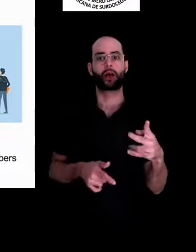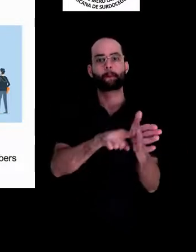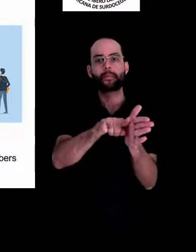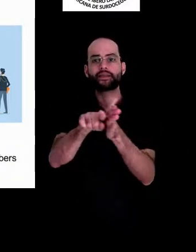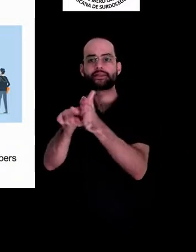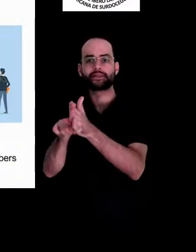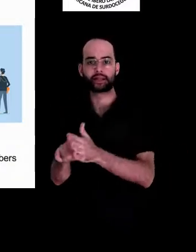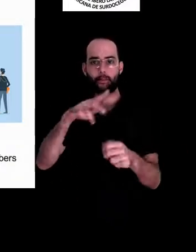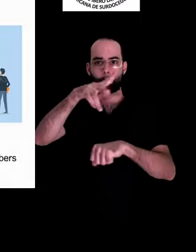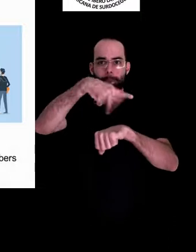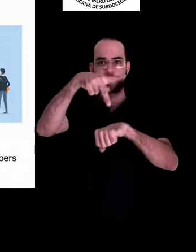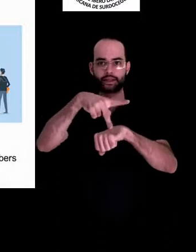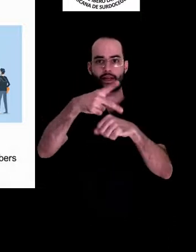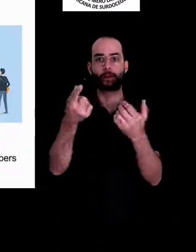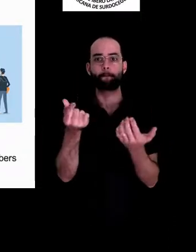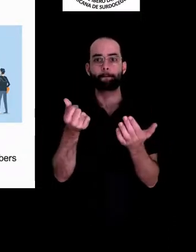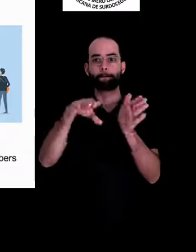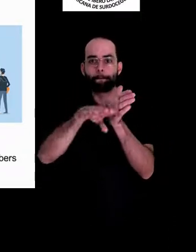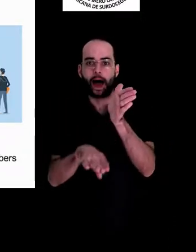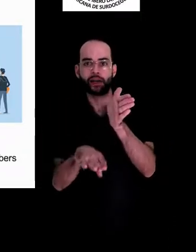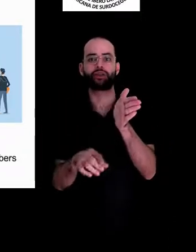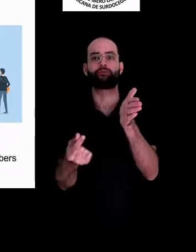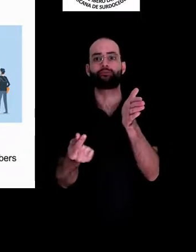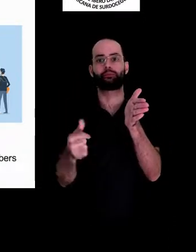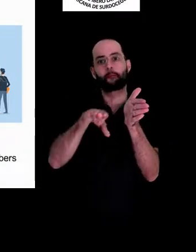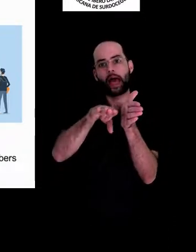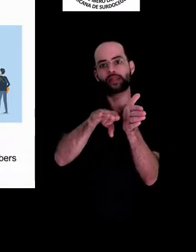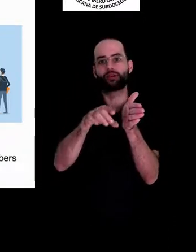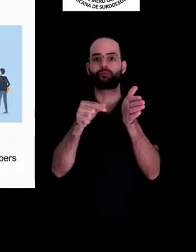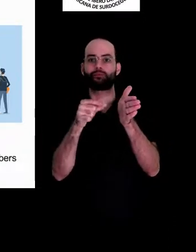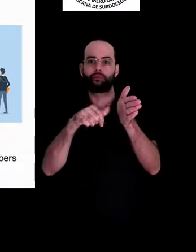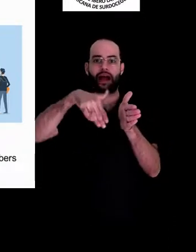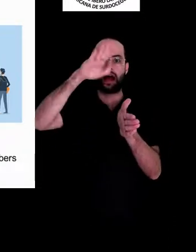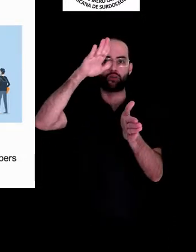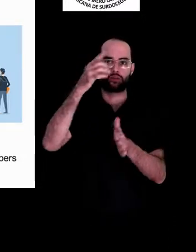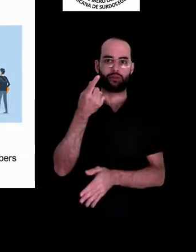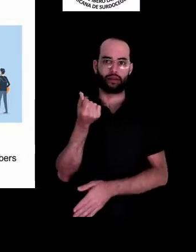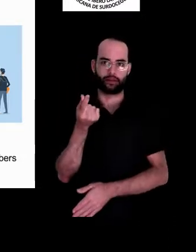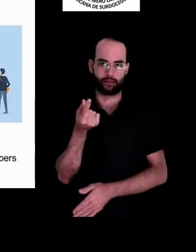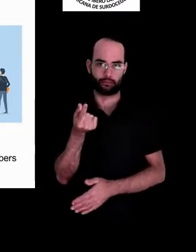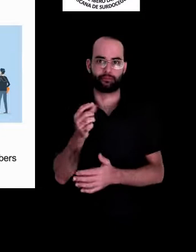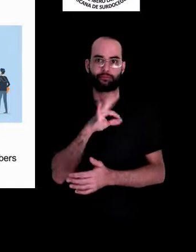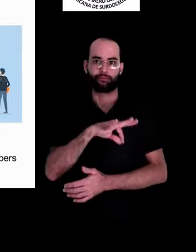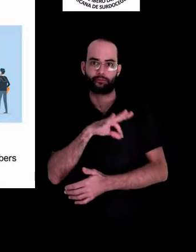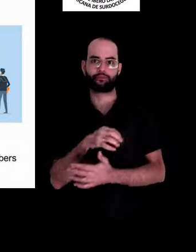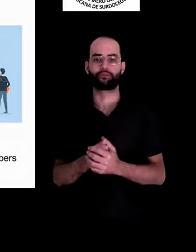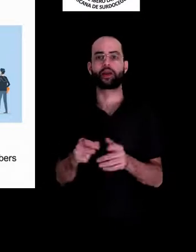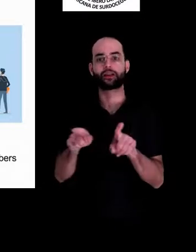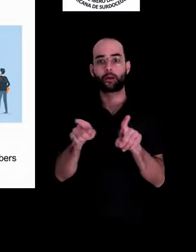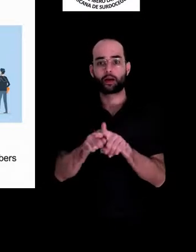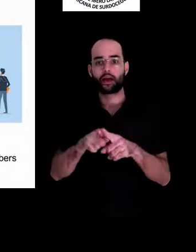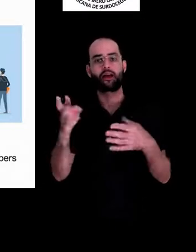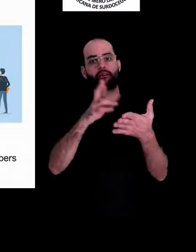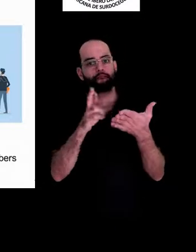conducted so far, responses from 22 surveys in law, middle and high income countries.